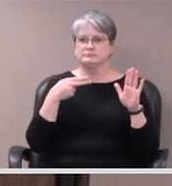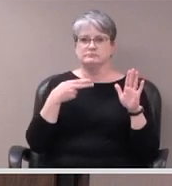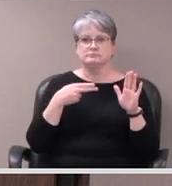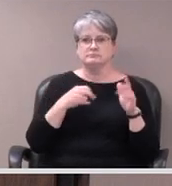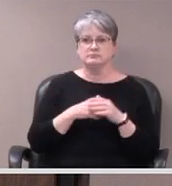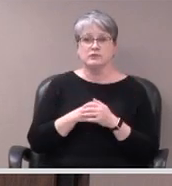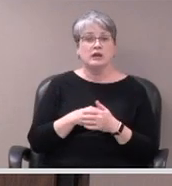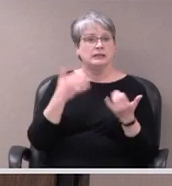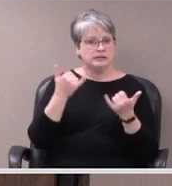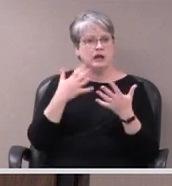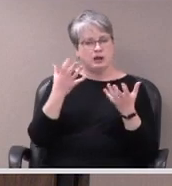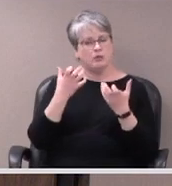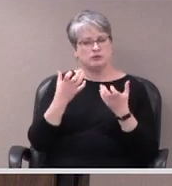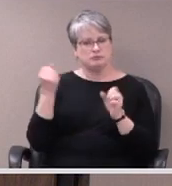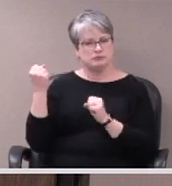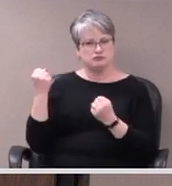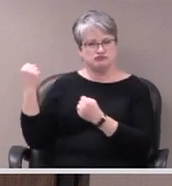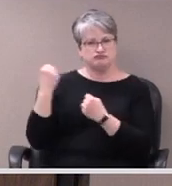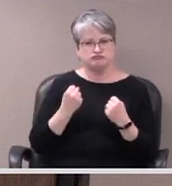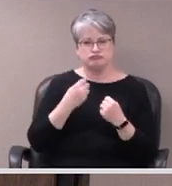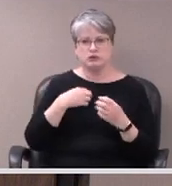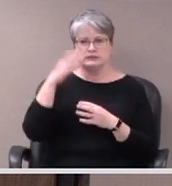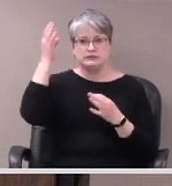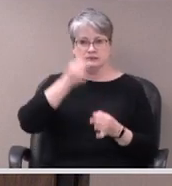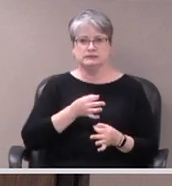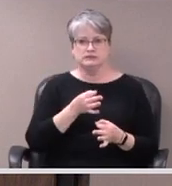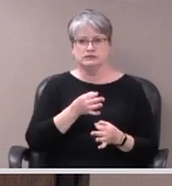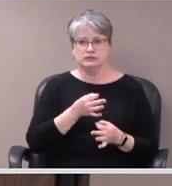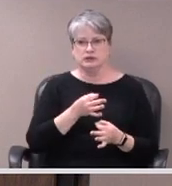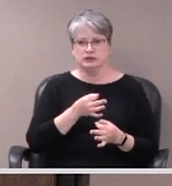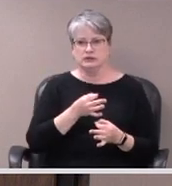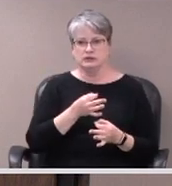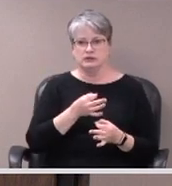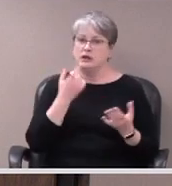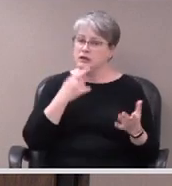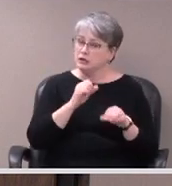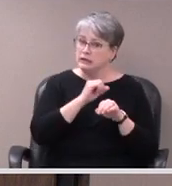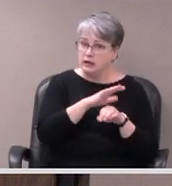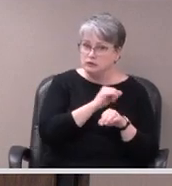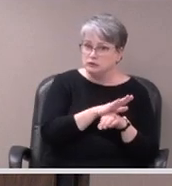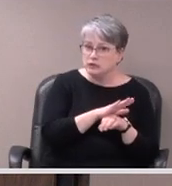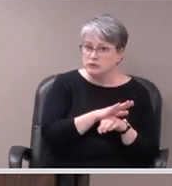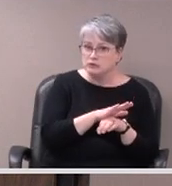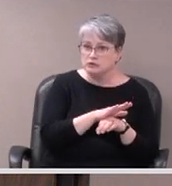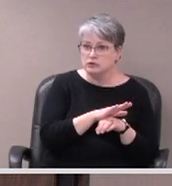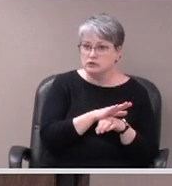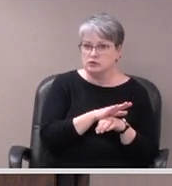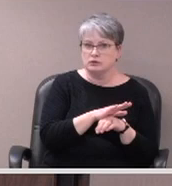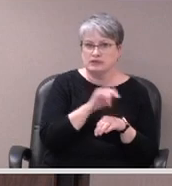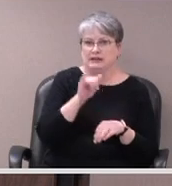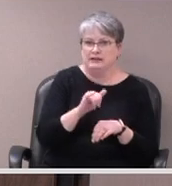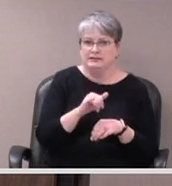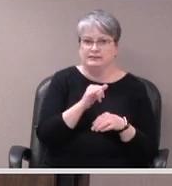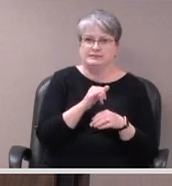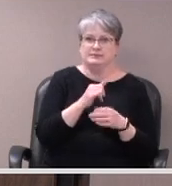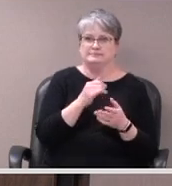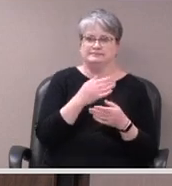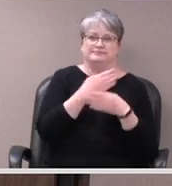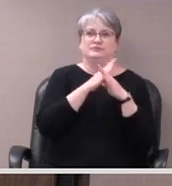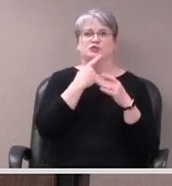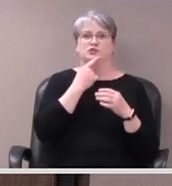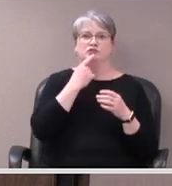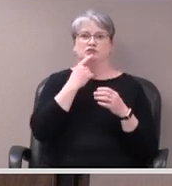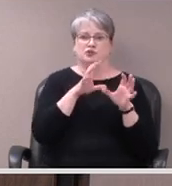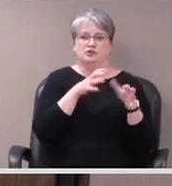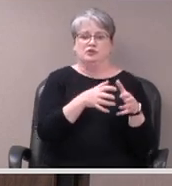asking you to make the bold decision. And that decision is to either cancel this security force and look at